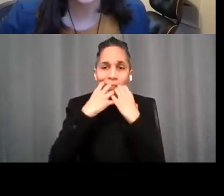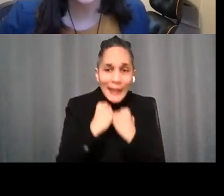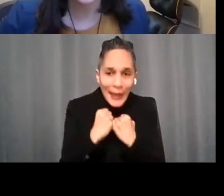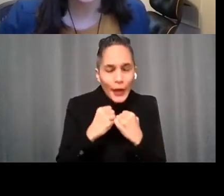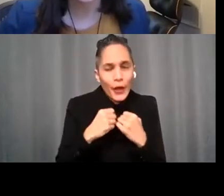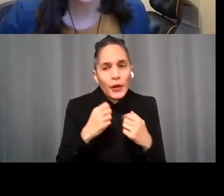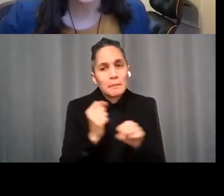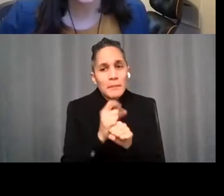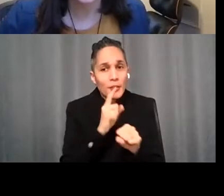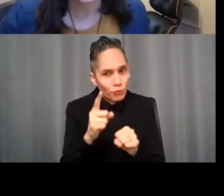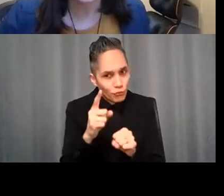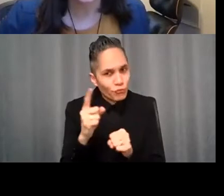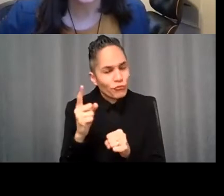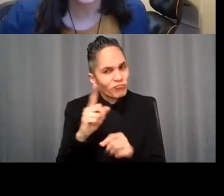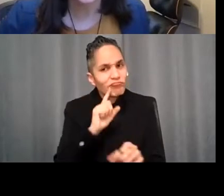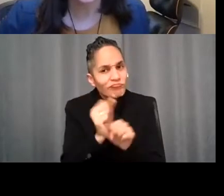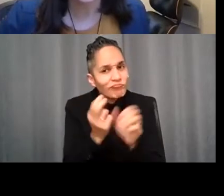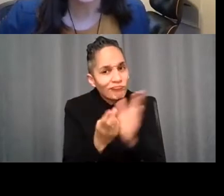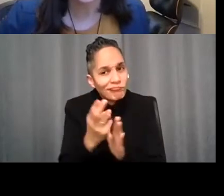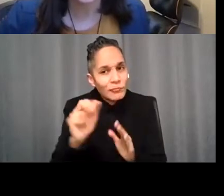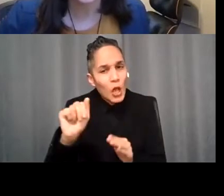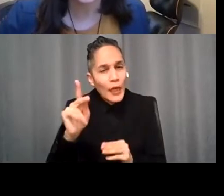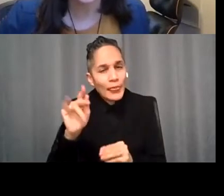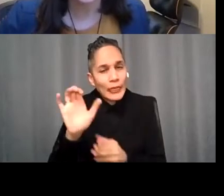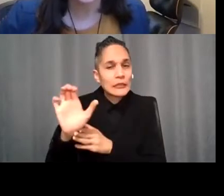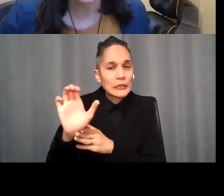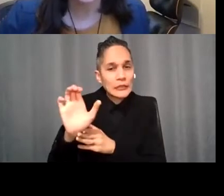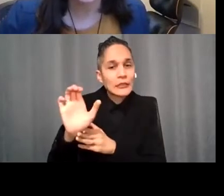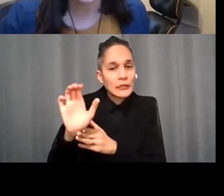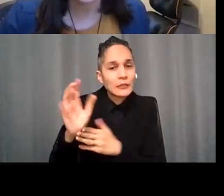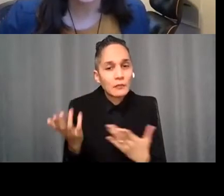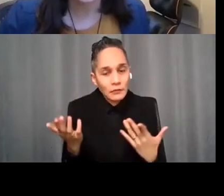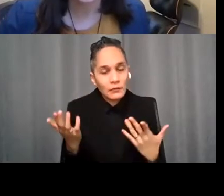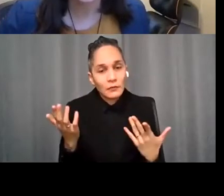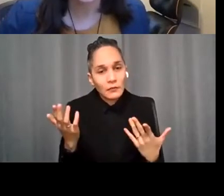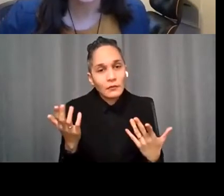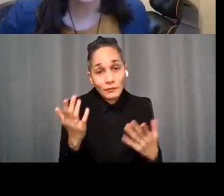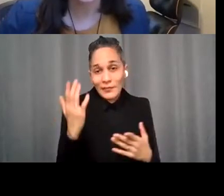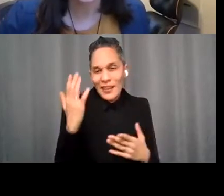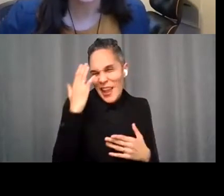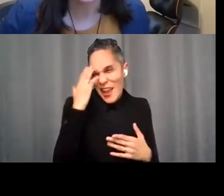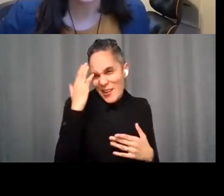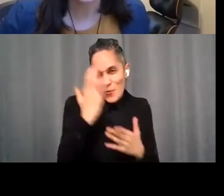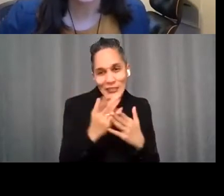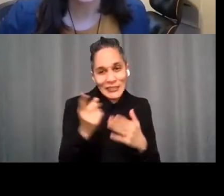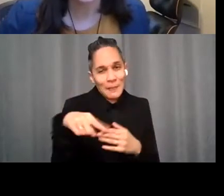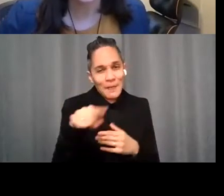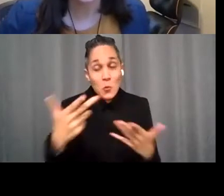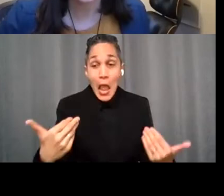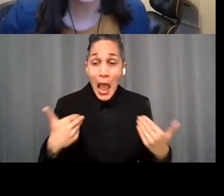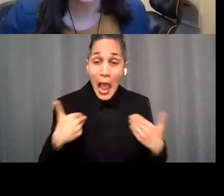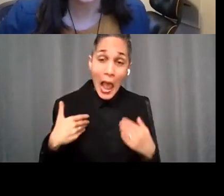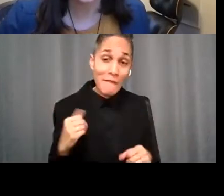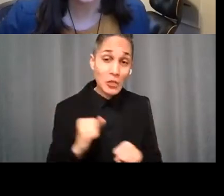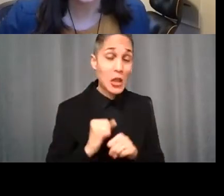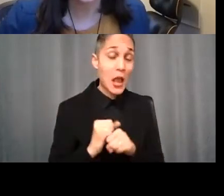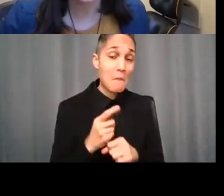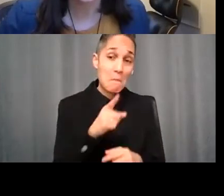to make sure that authenticity was key. And I know some of you are in jobs where you might not be able to